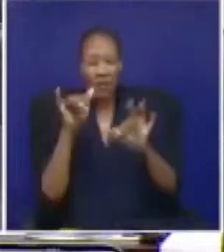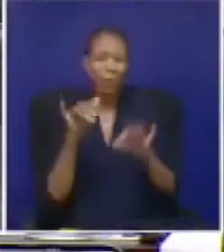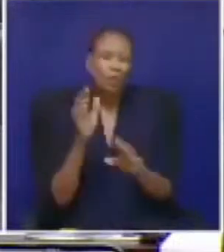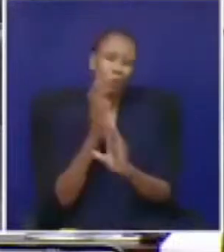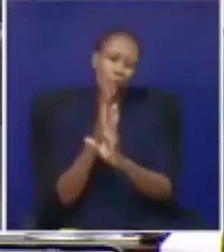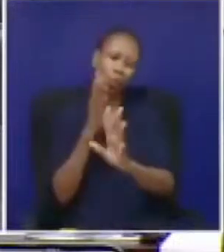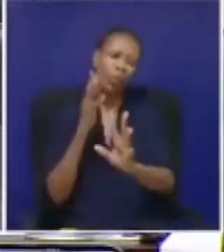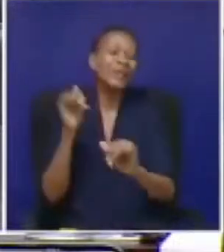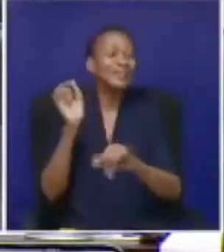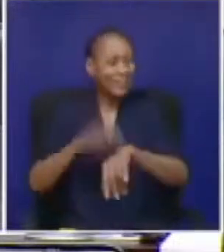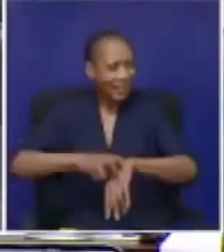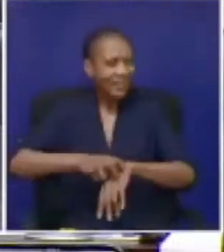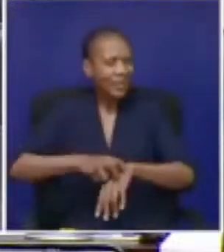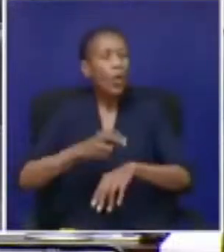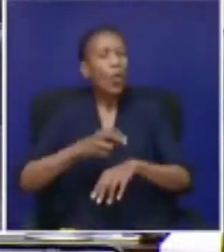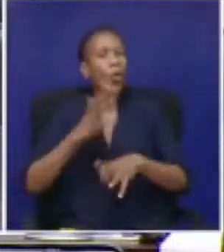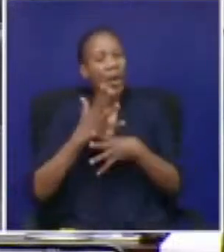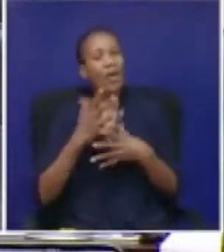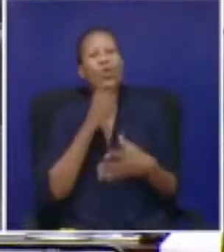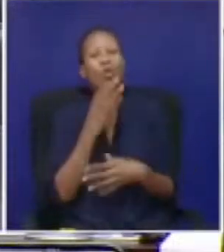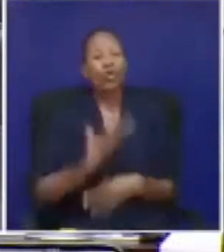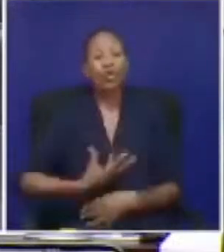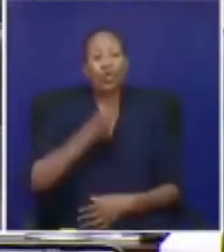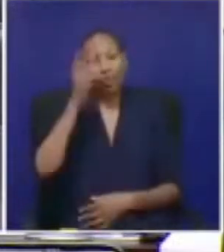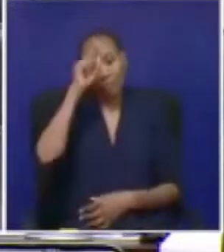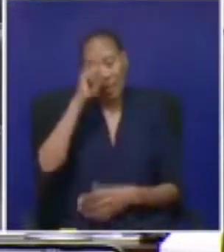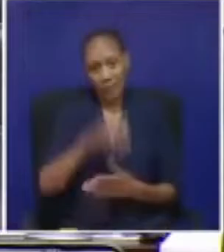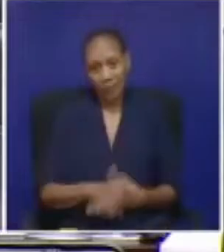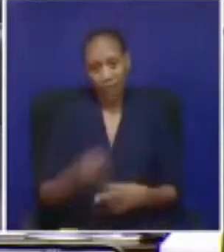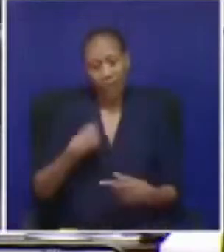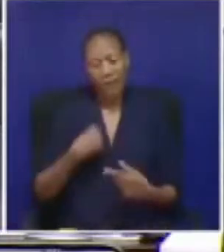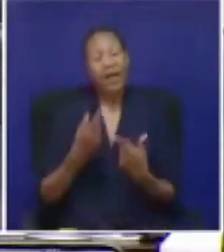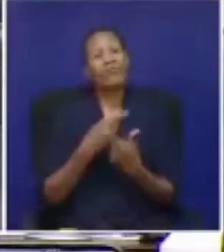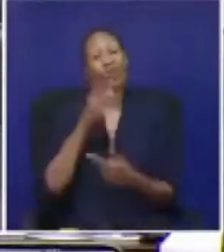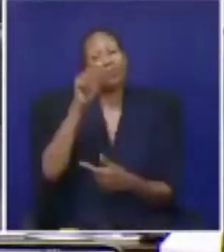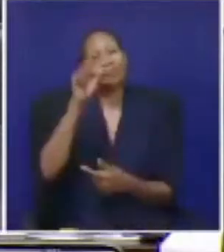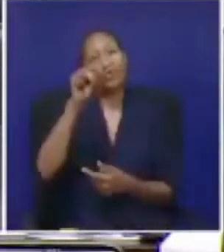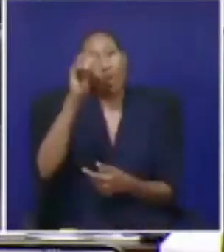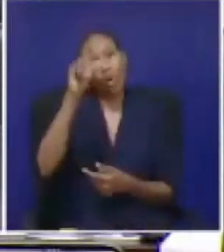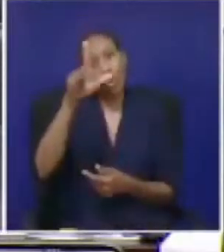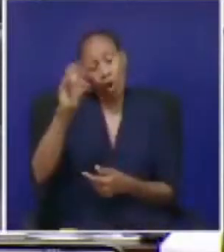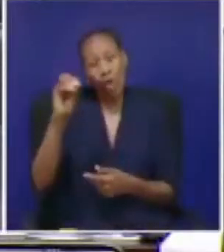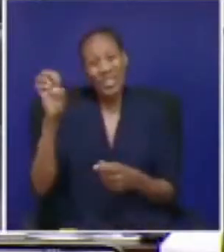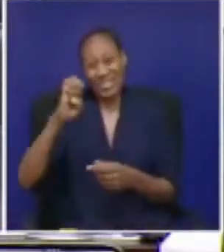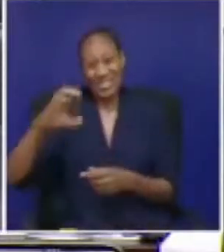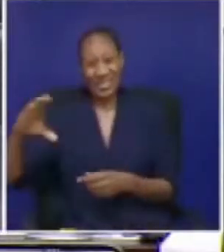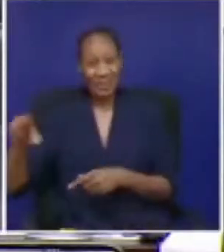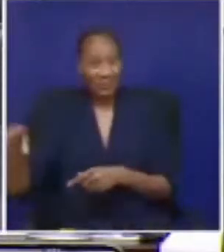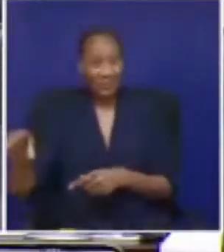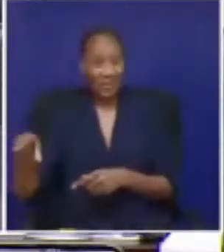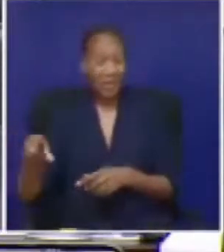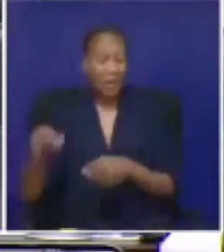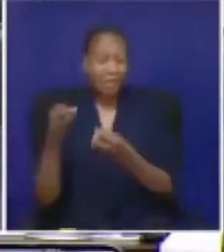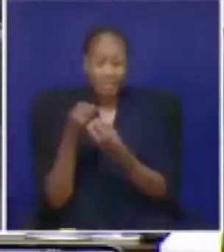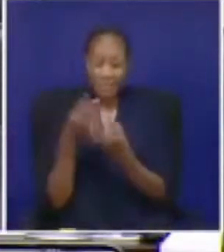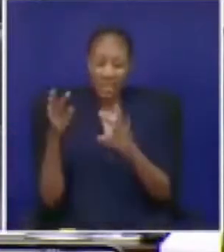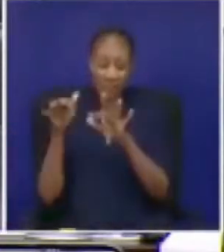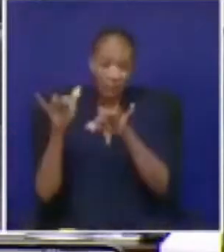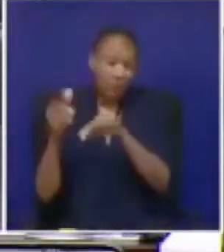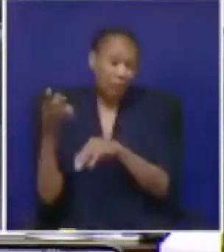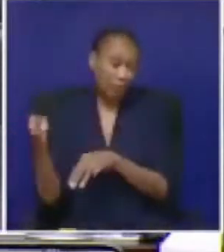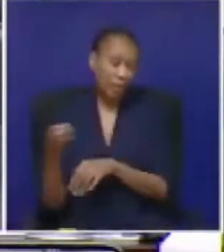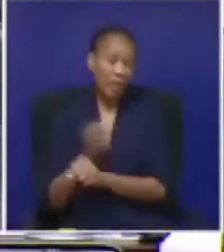unemployment, mainly young Black South Africans. I'm from deep rural Tsolo in the Eastern Cape, where majority of the people behind these statistics have